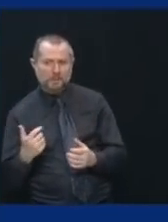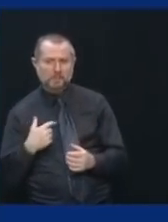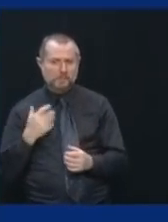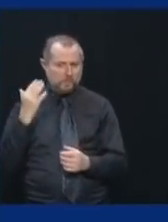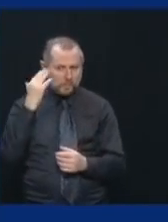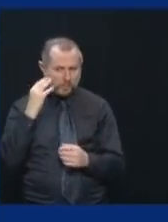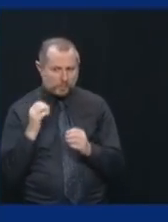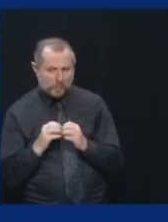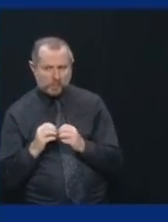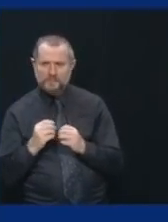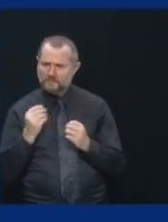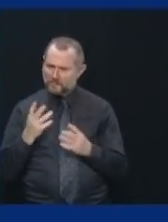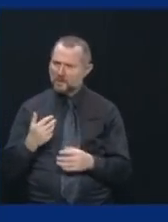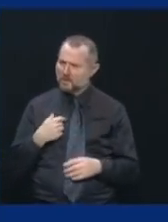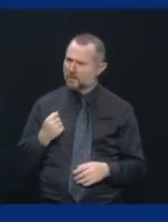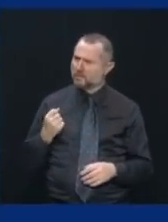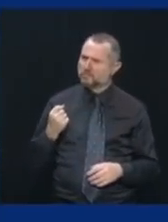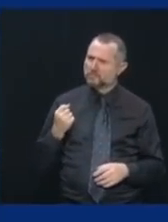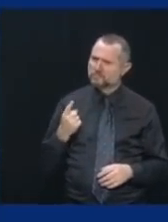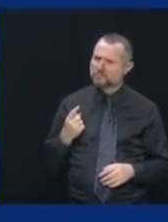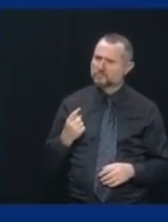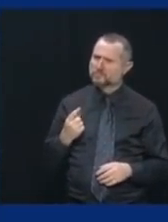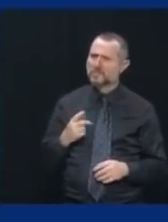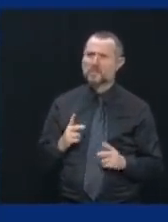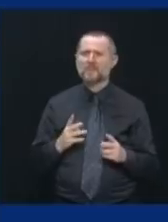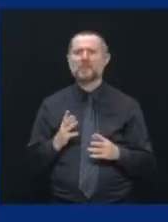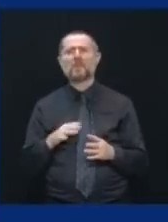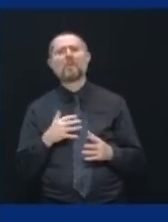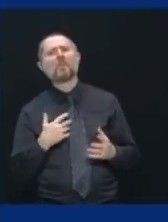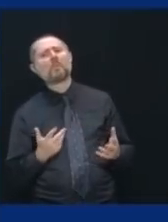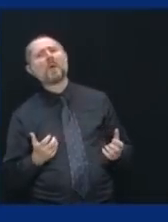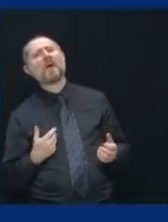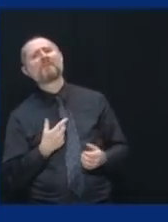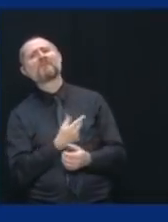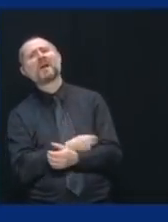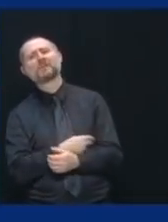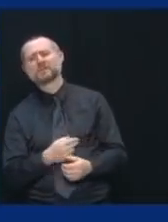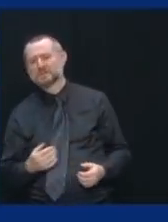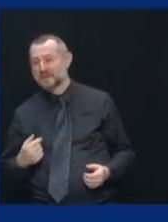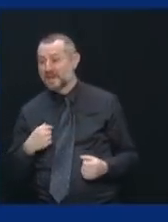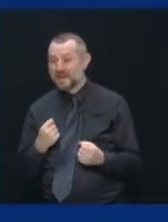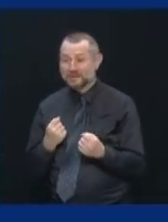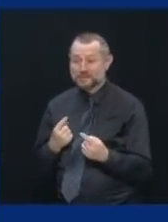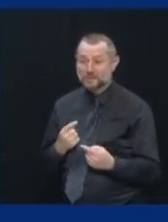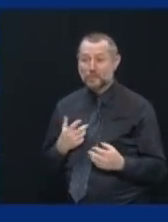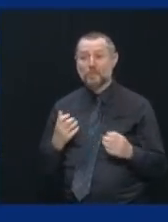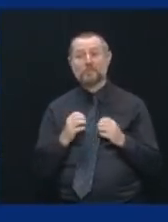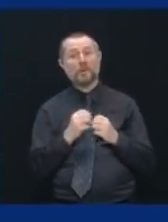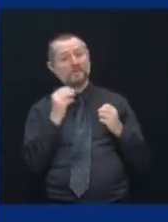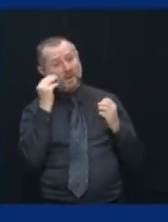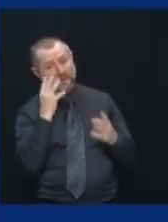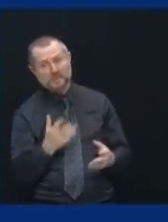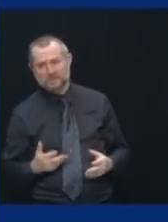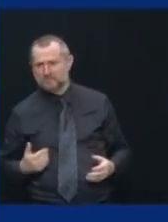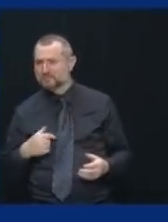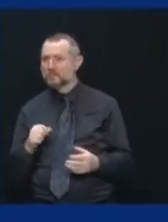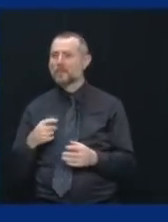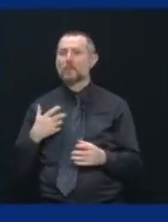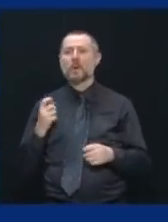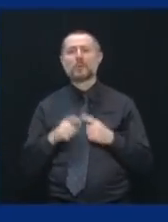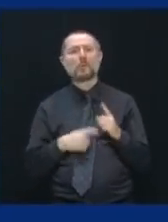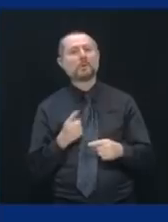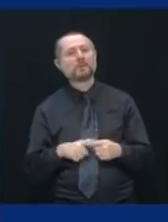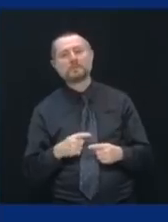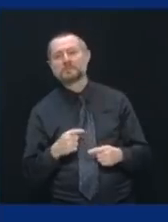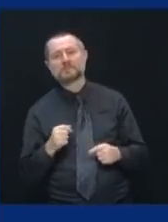We sympathize with people who desperately want this vaccine and who are eager to get more information as to when they can go, when they can sign up, when